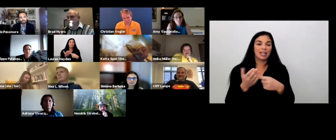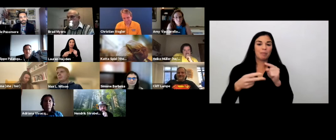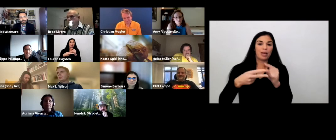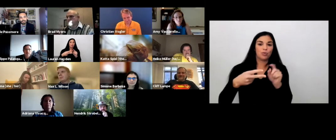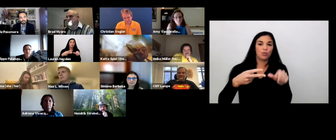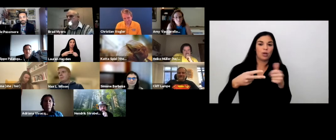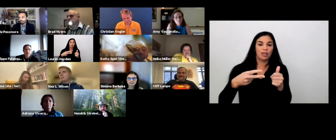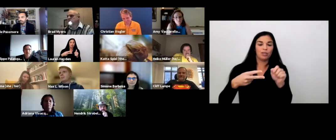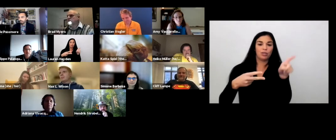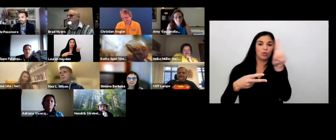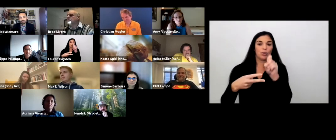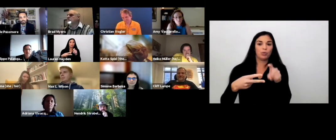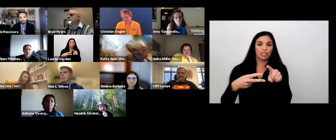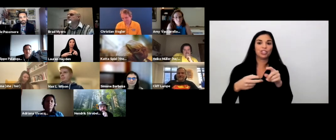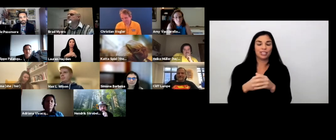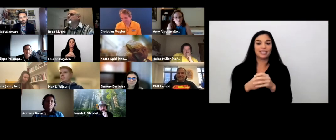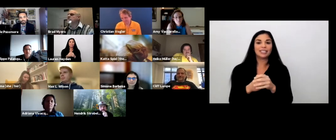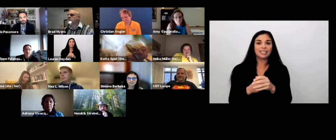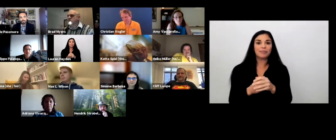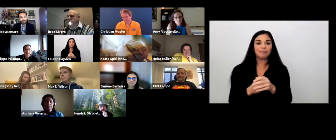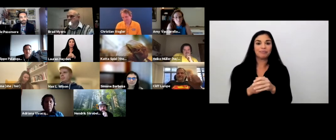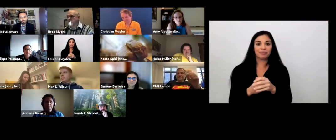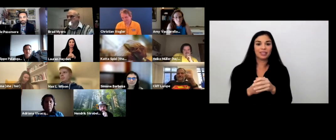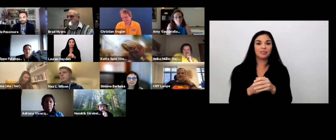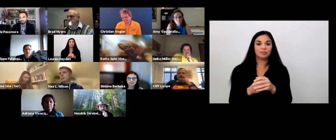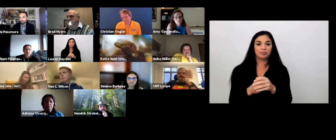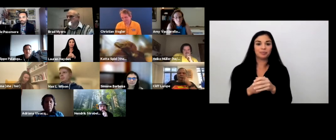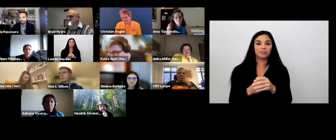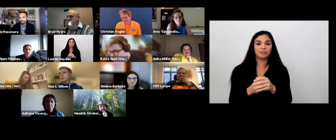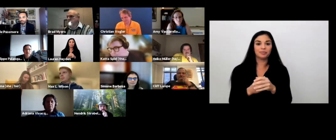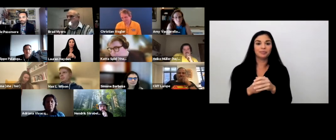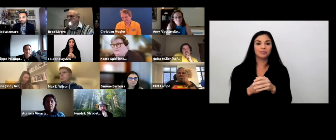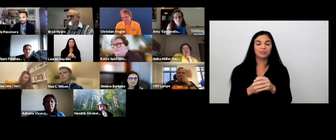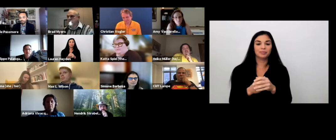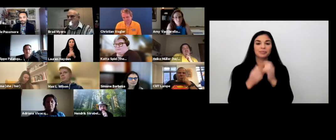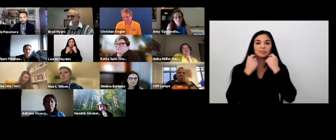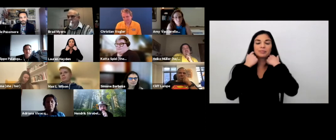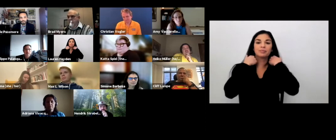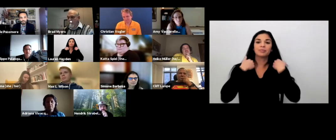primary questions that Neha was going to bring up.